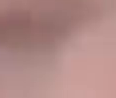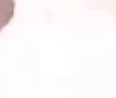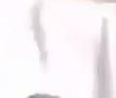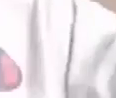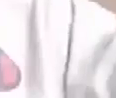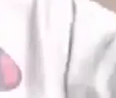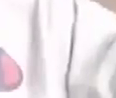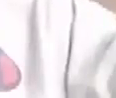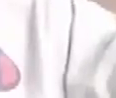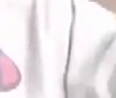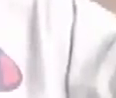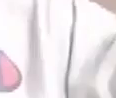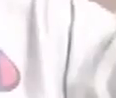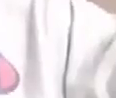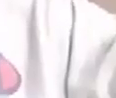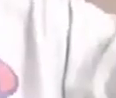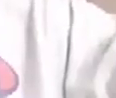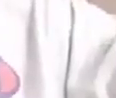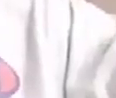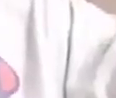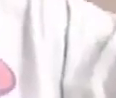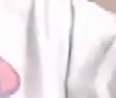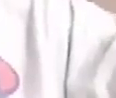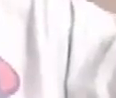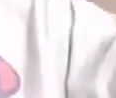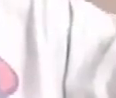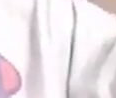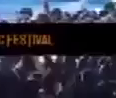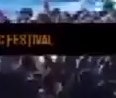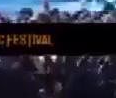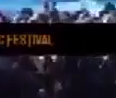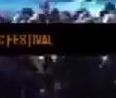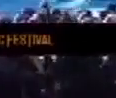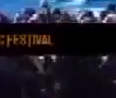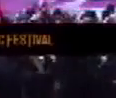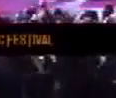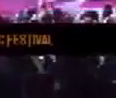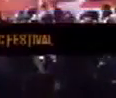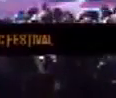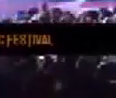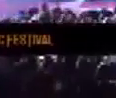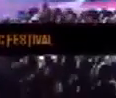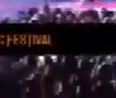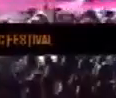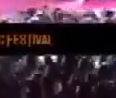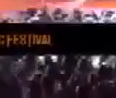You want to know about the Gambian entertainment industry?